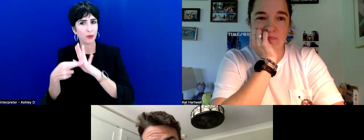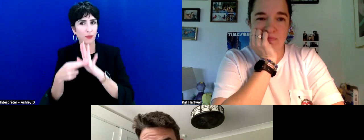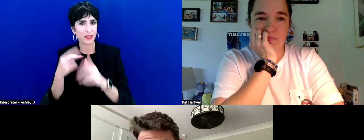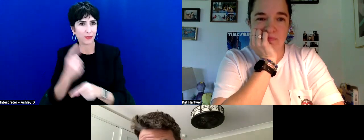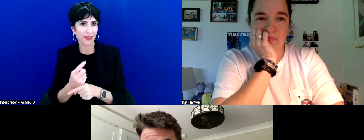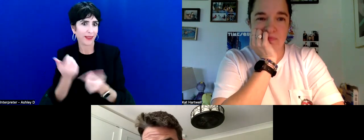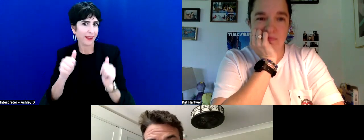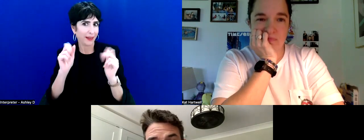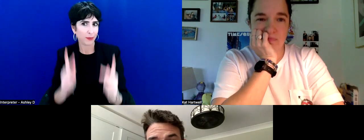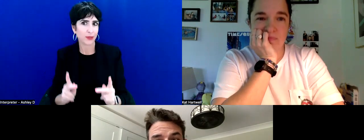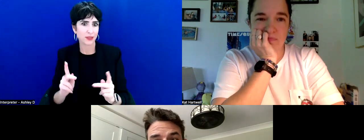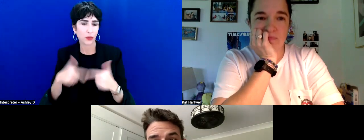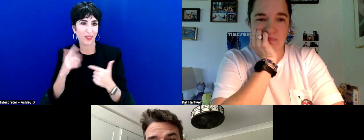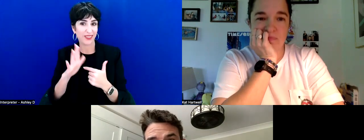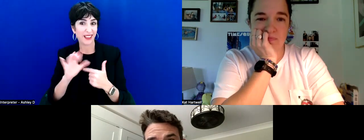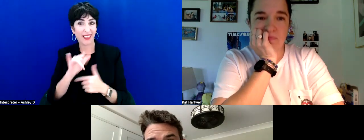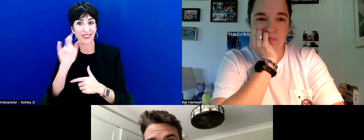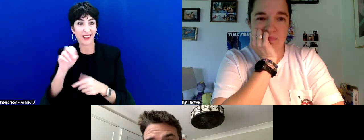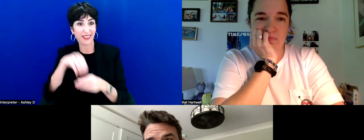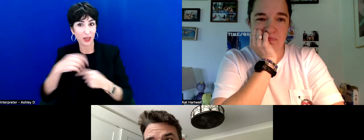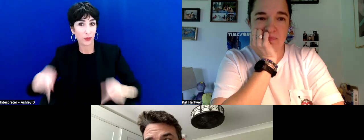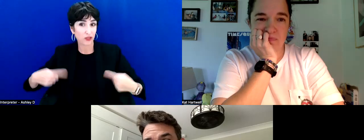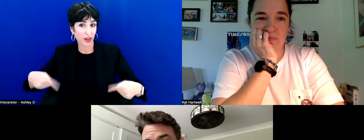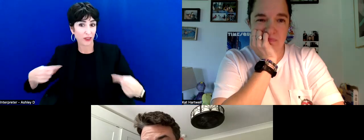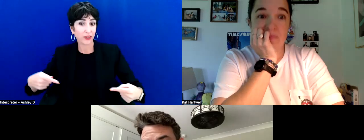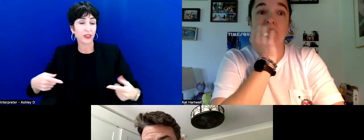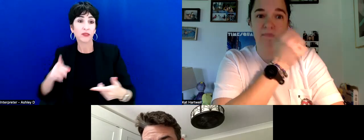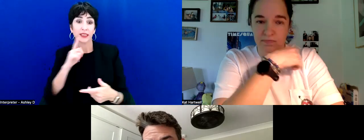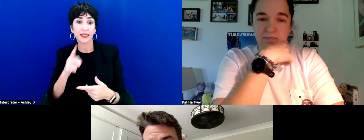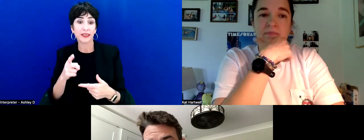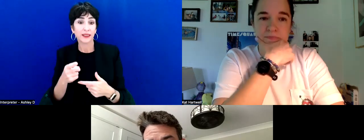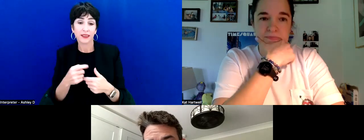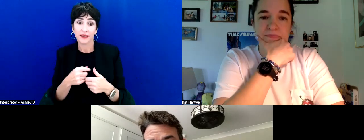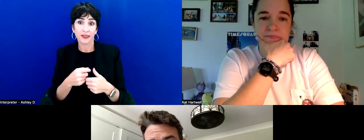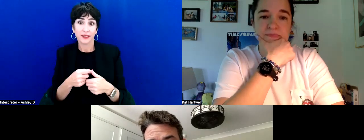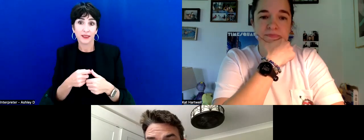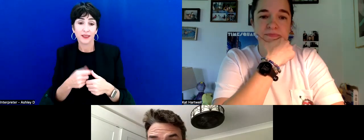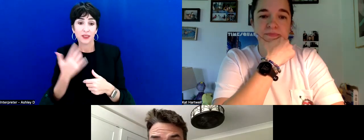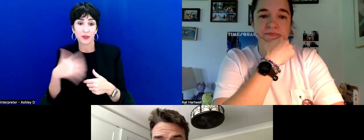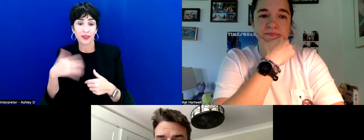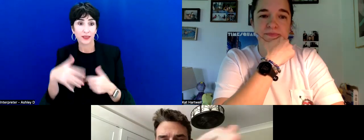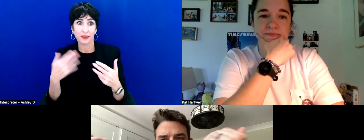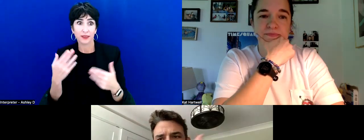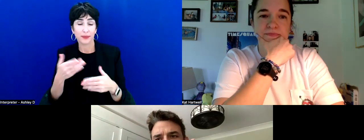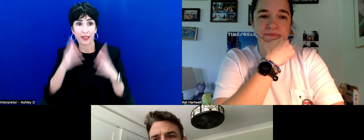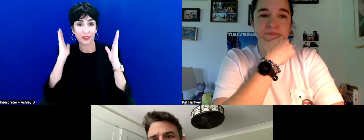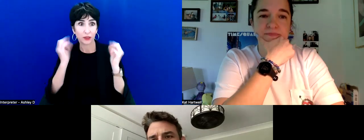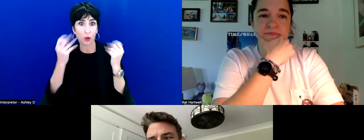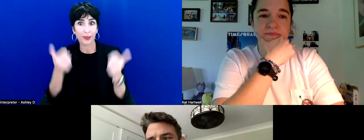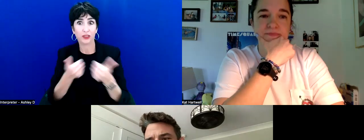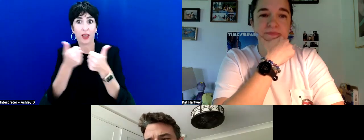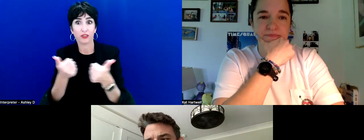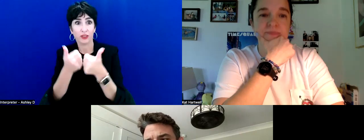like anyone who lives a lifestyle in a wheelchair, it's so it's so, oh my goodness, there's so many challenges,